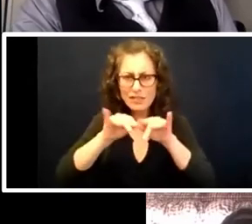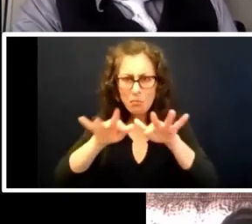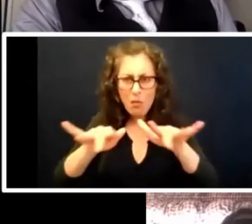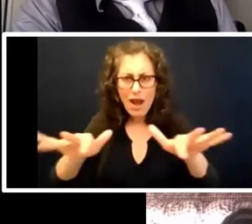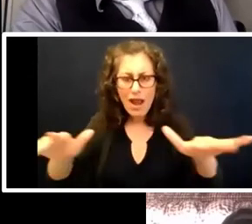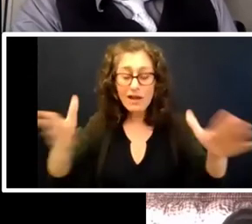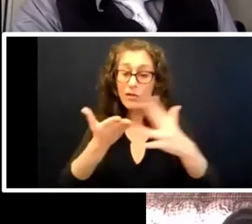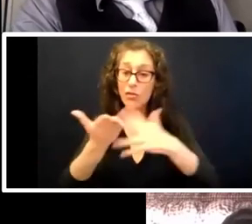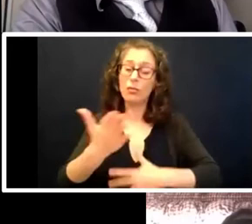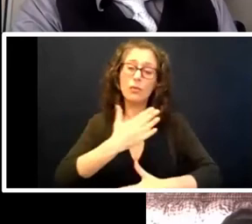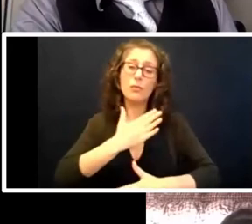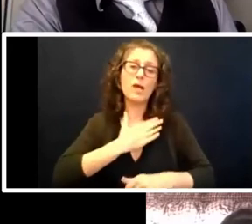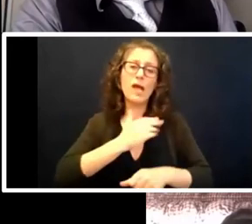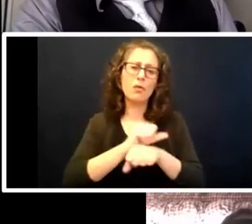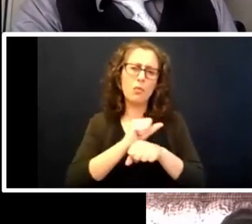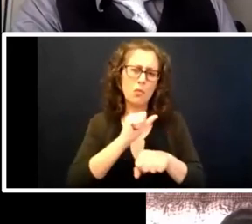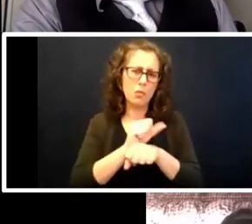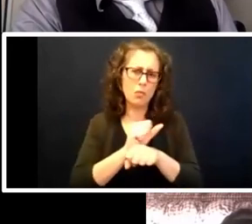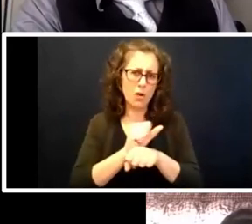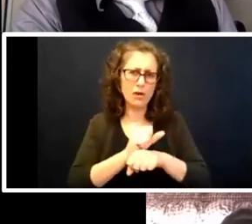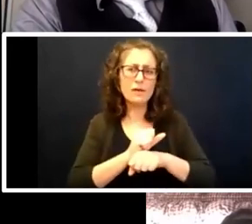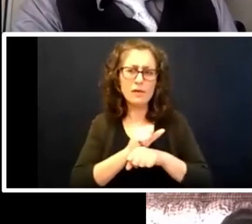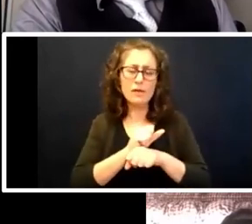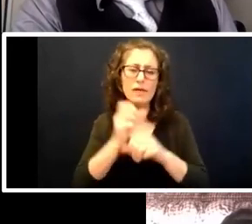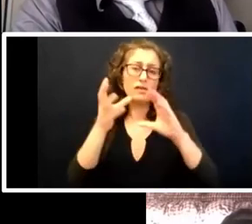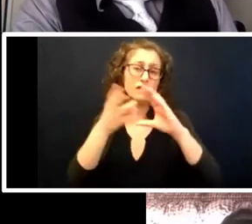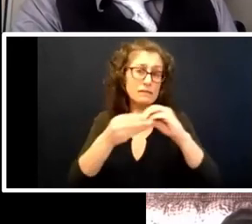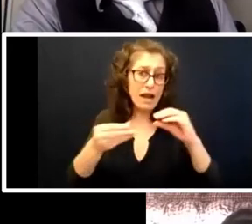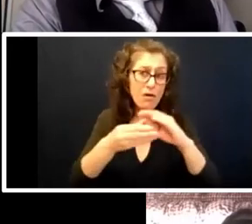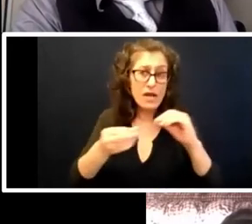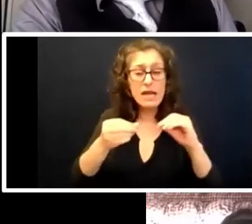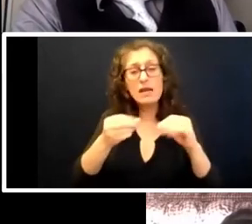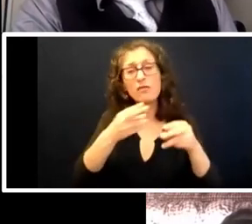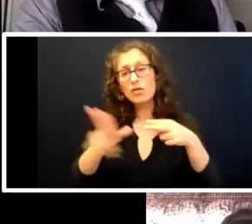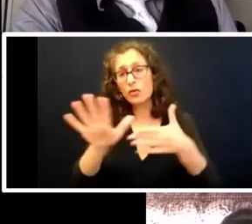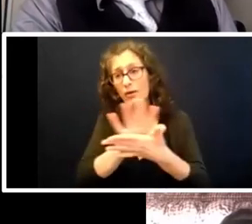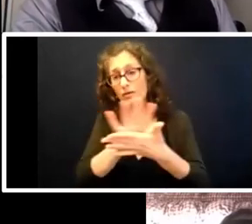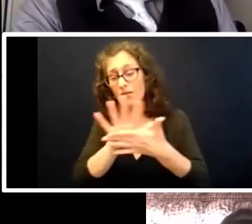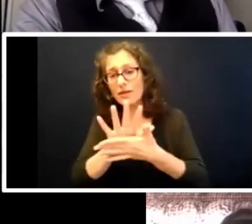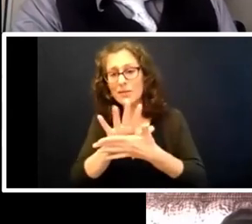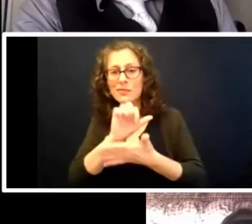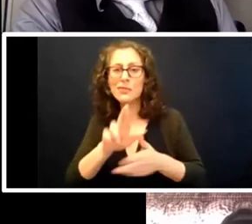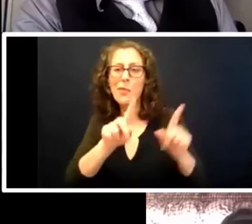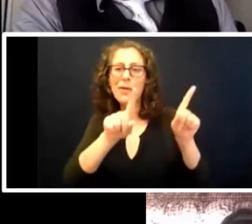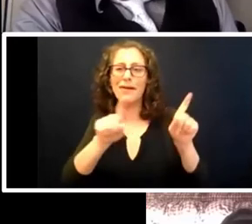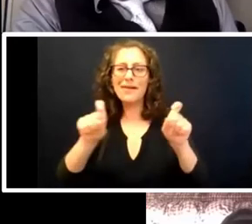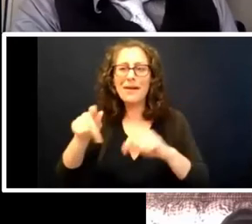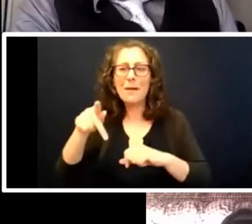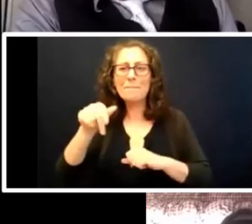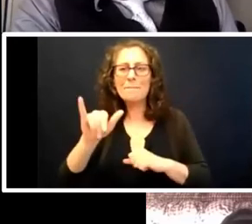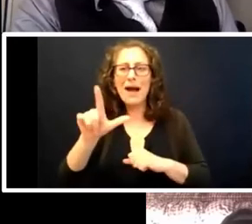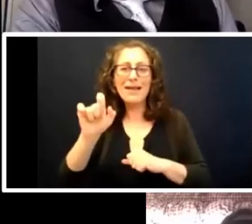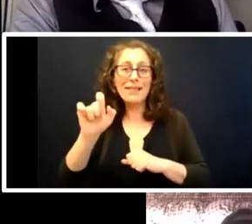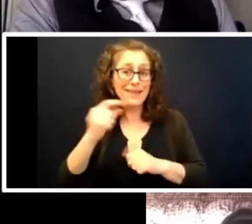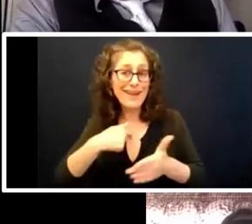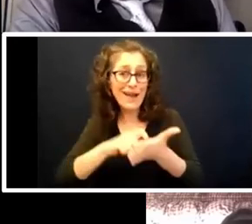through my work in narrative short films and the pilot that I'm writing and maybe this,